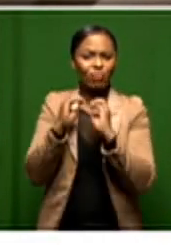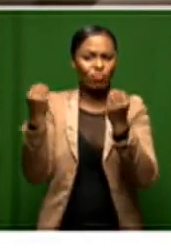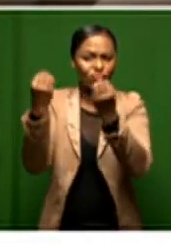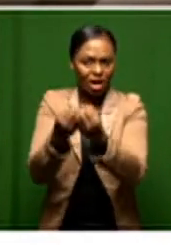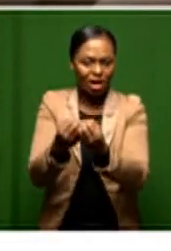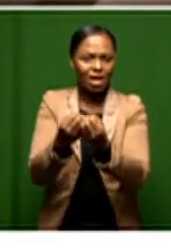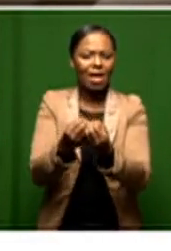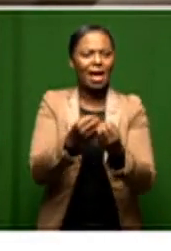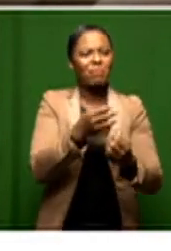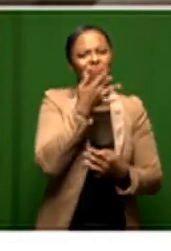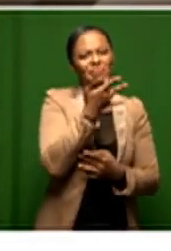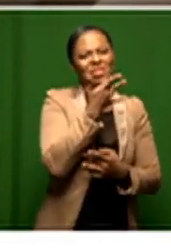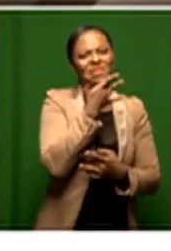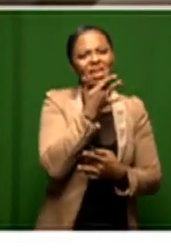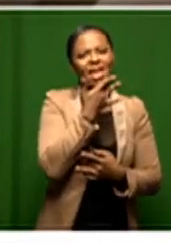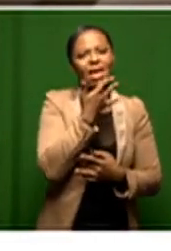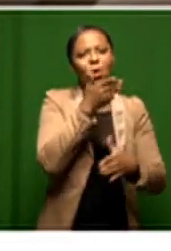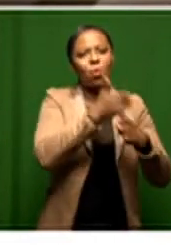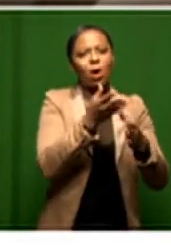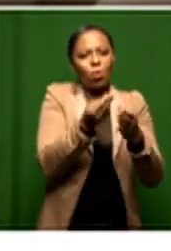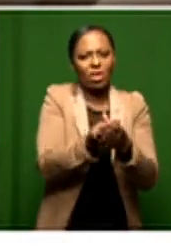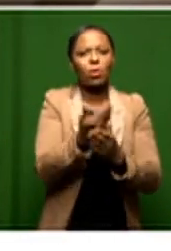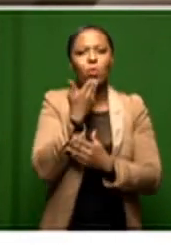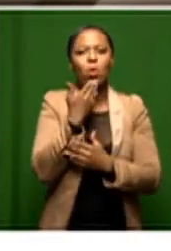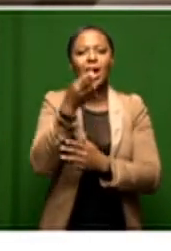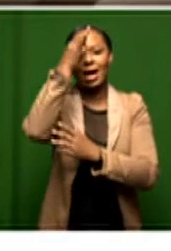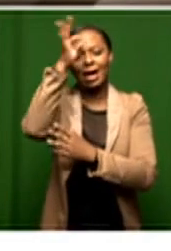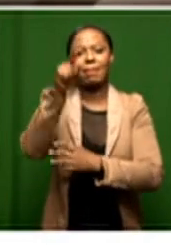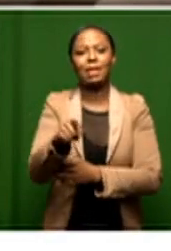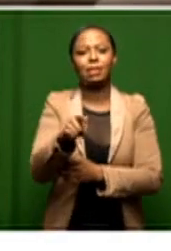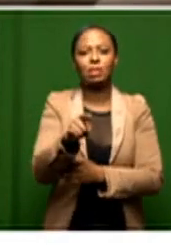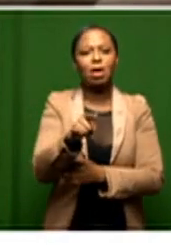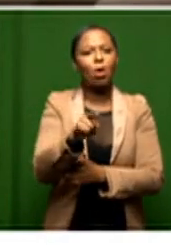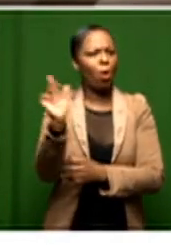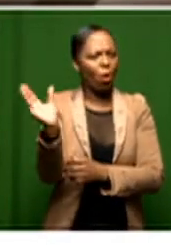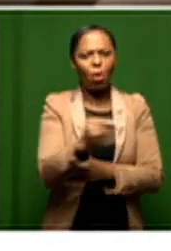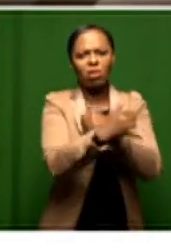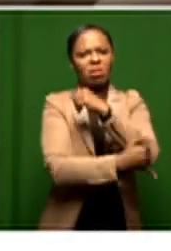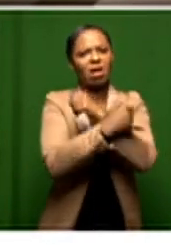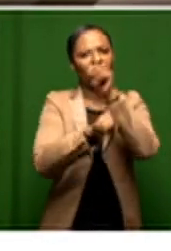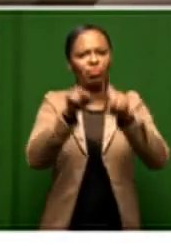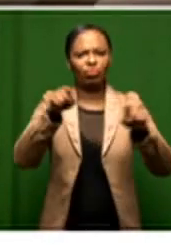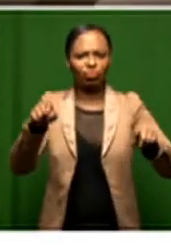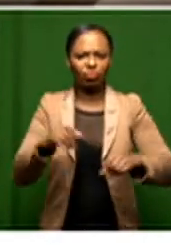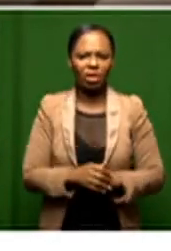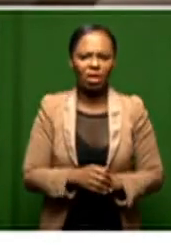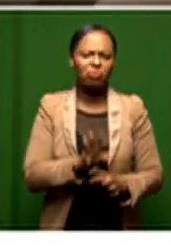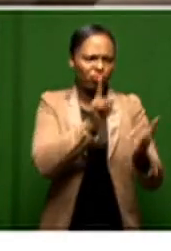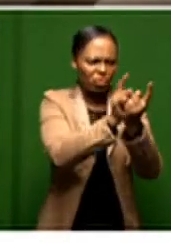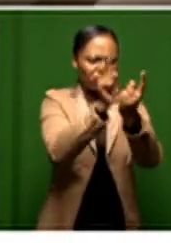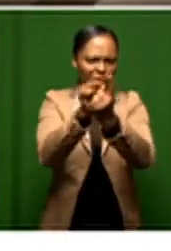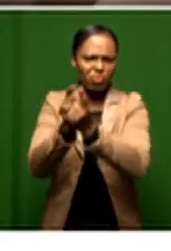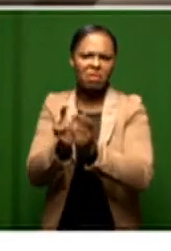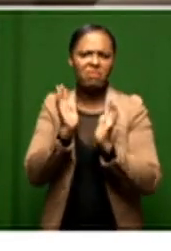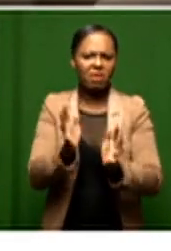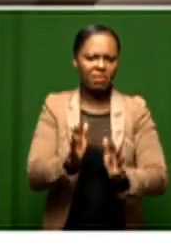through governments in each country. As you can imagine, there's overwhelming global demand. They're being approached from all over the